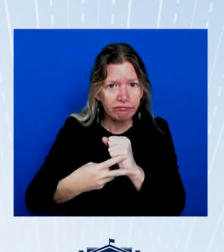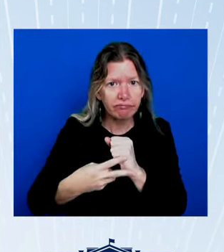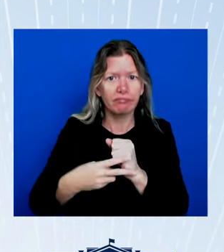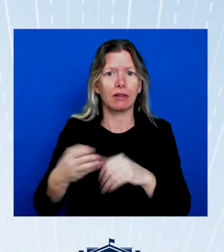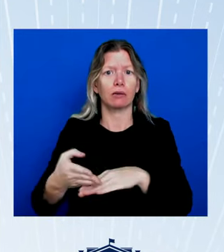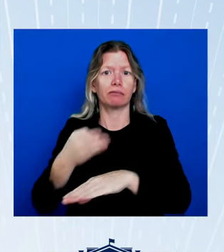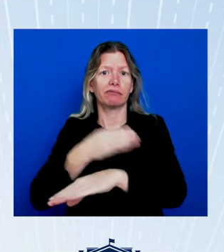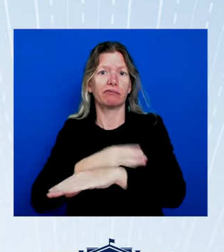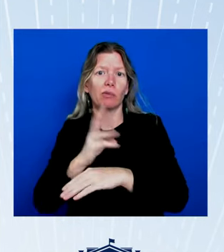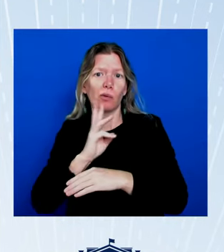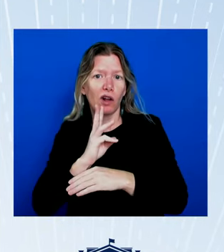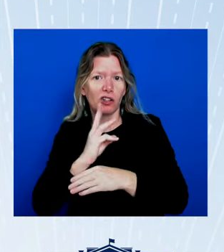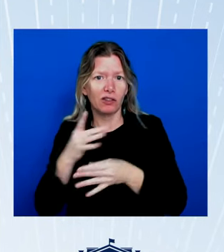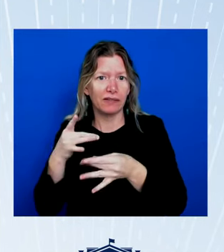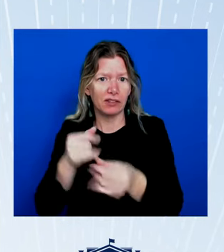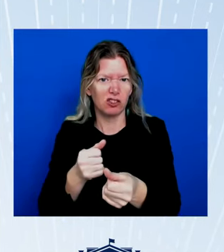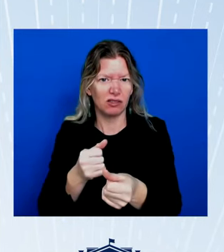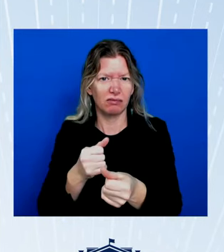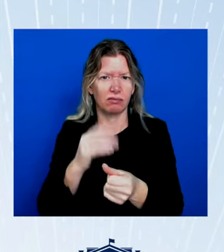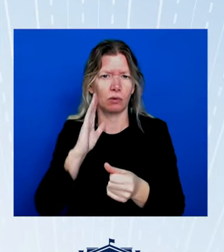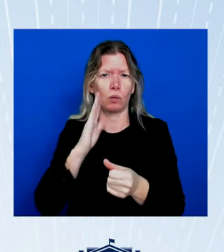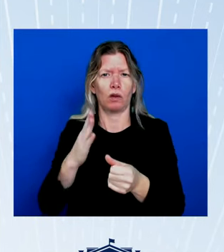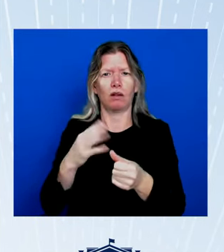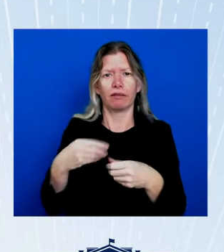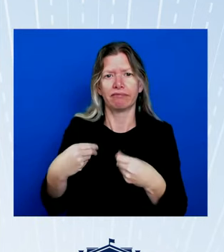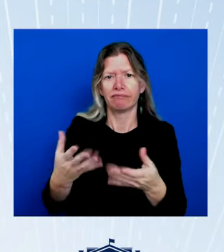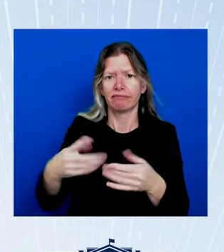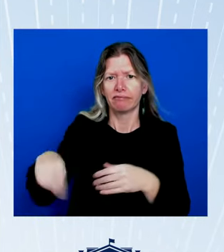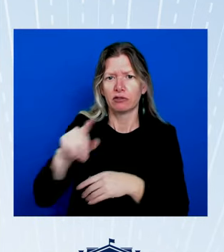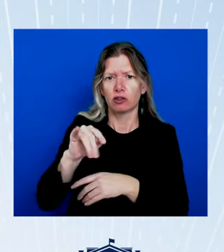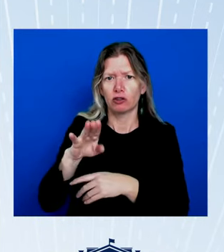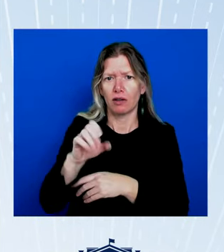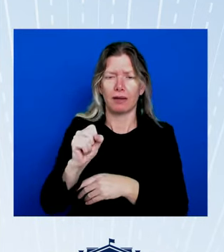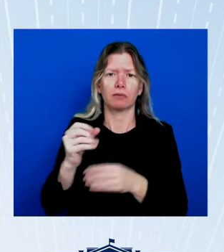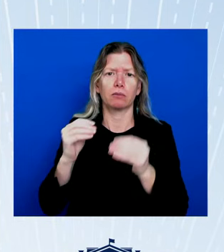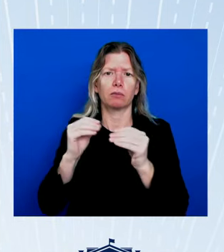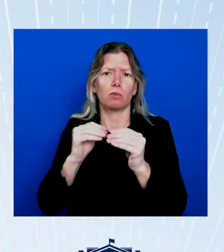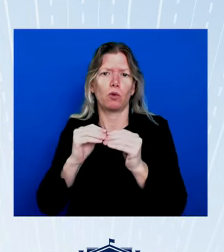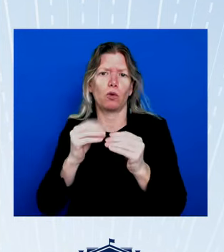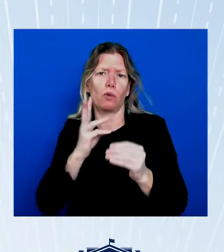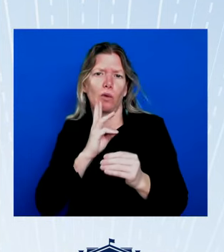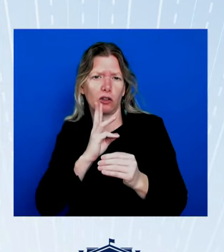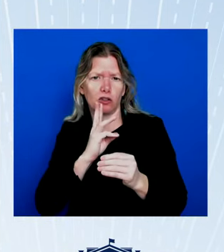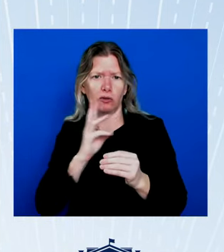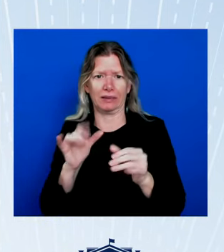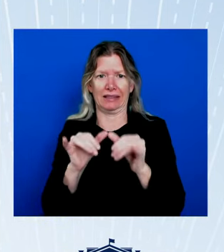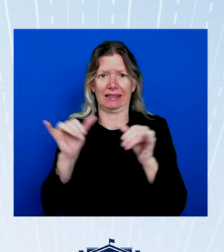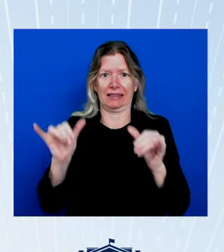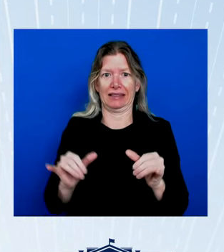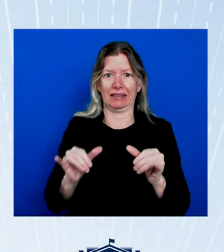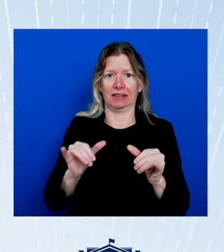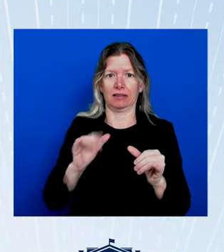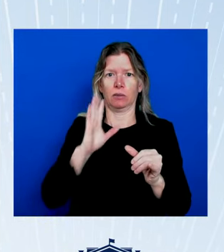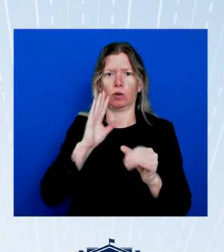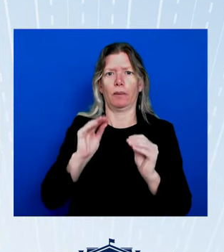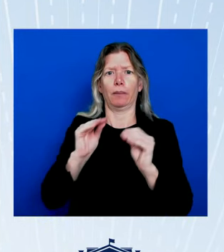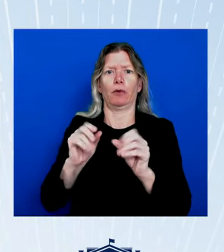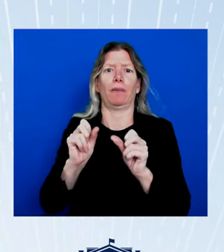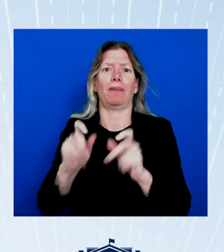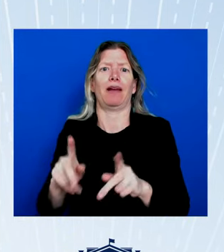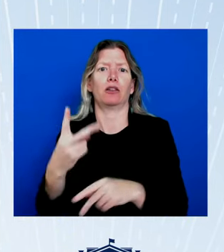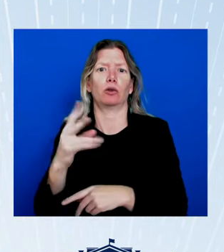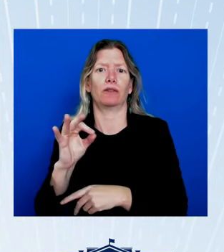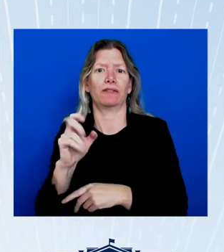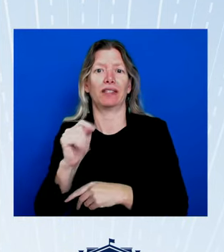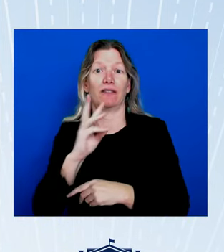system savings will put 2 feet of water back into Lake Mead, benefiting the entire Colorado River